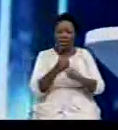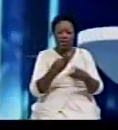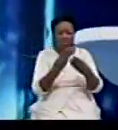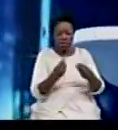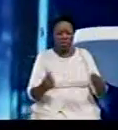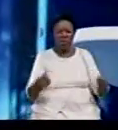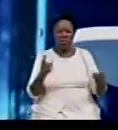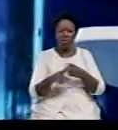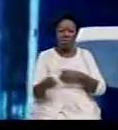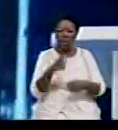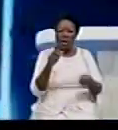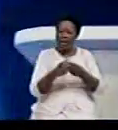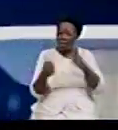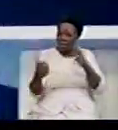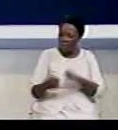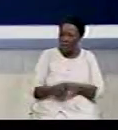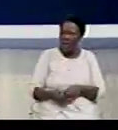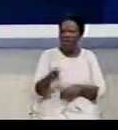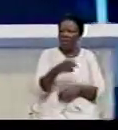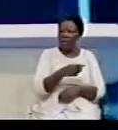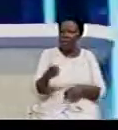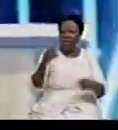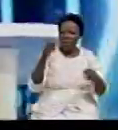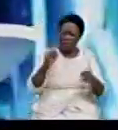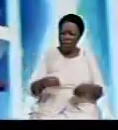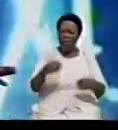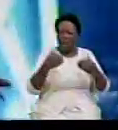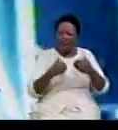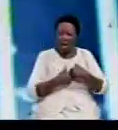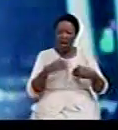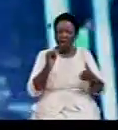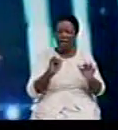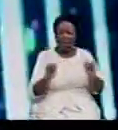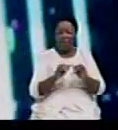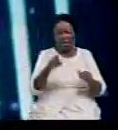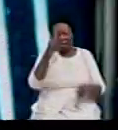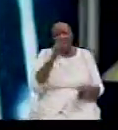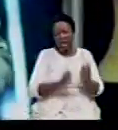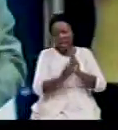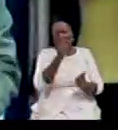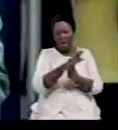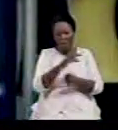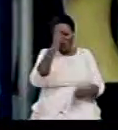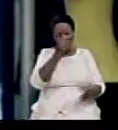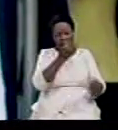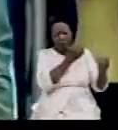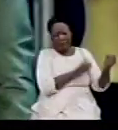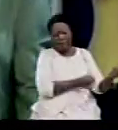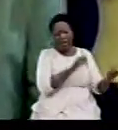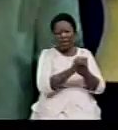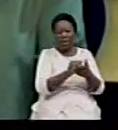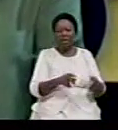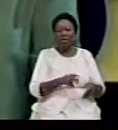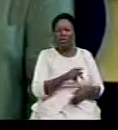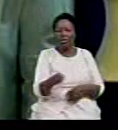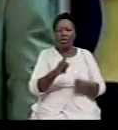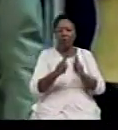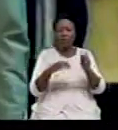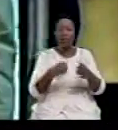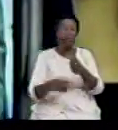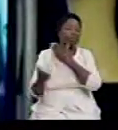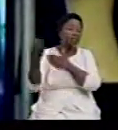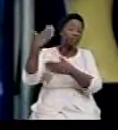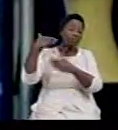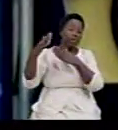their problem, they must have the same kind of faith that those people of old had.